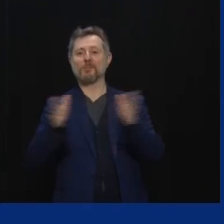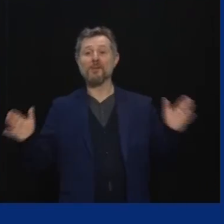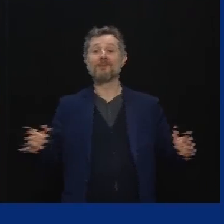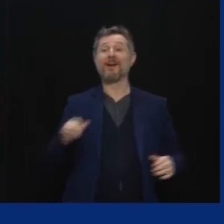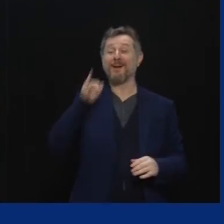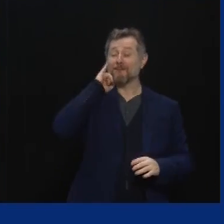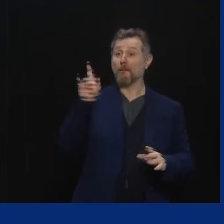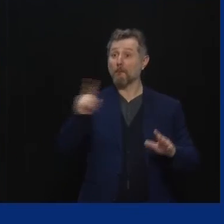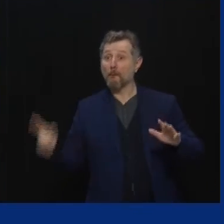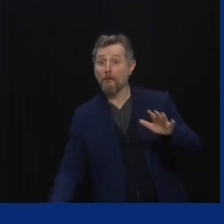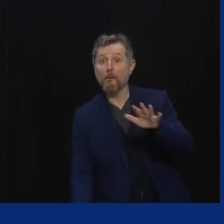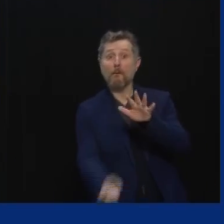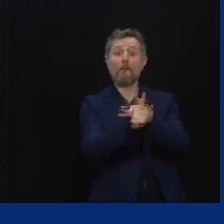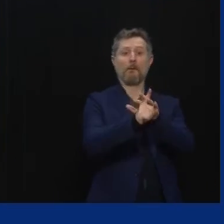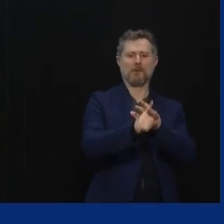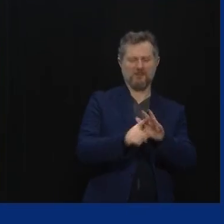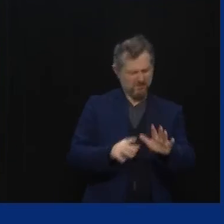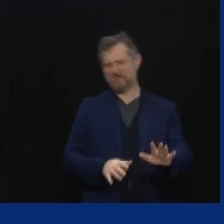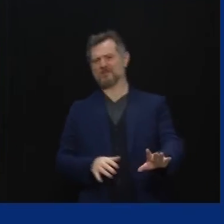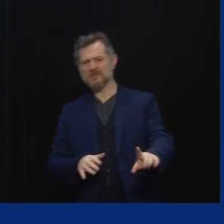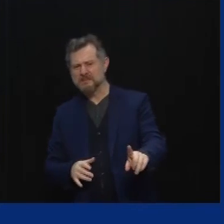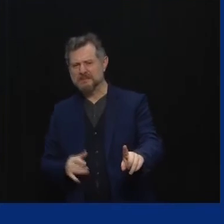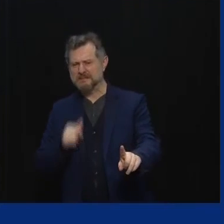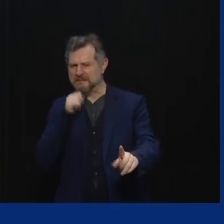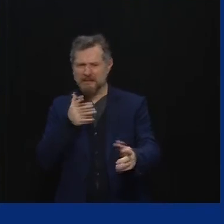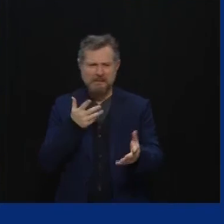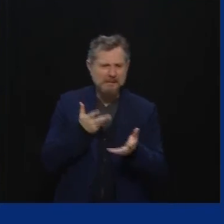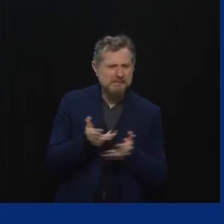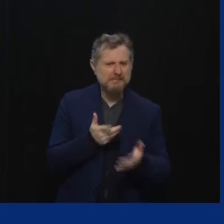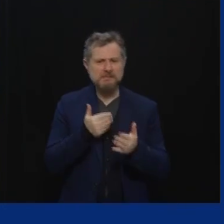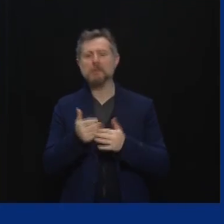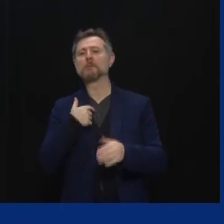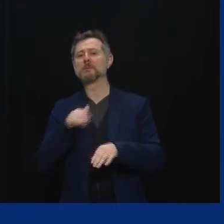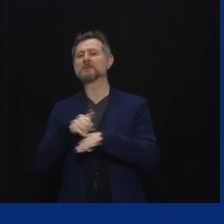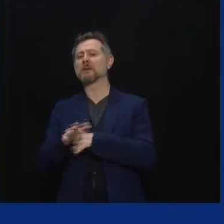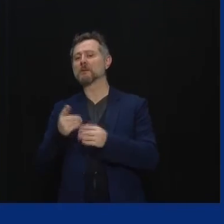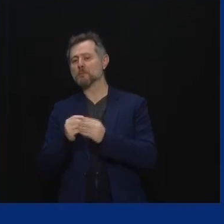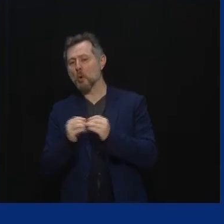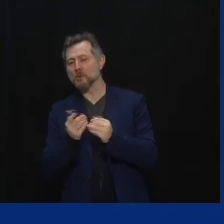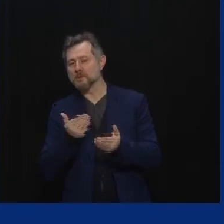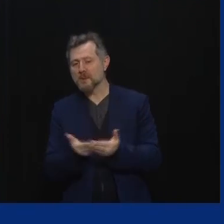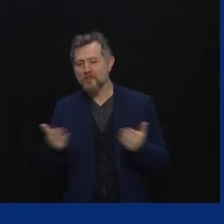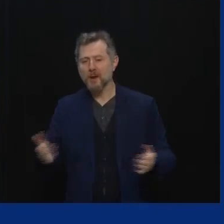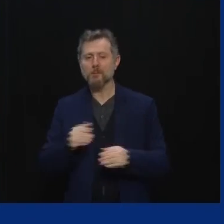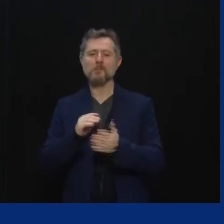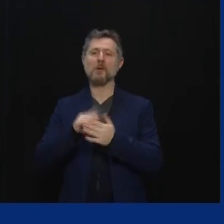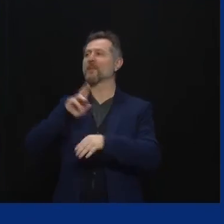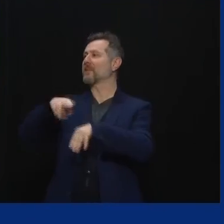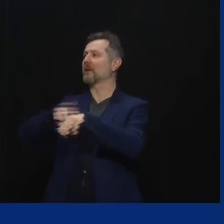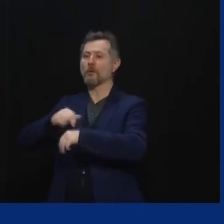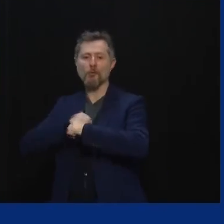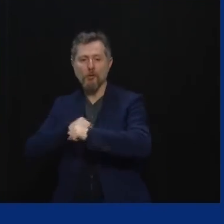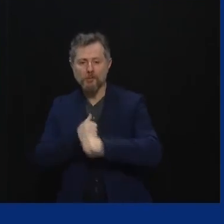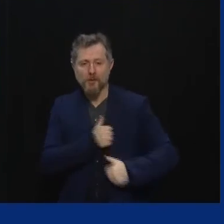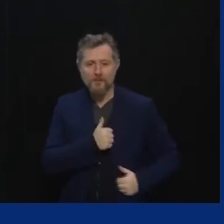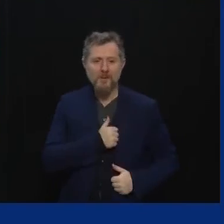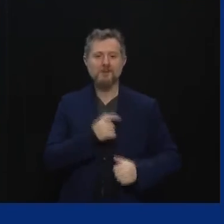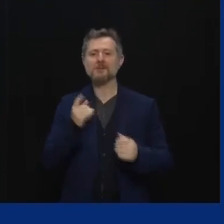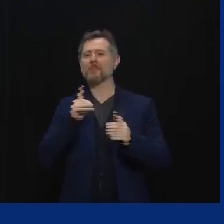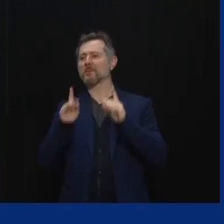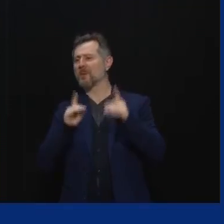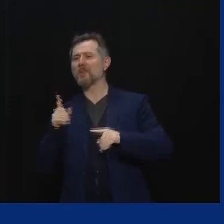we have an opportunity to send more resources, send National Guard, send more supplies, send more people. And that's what's happening.